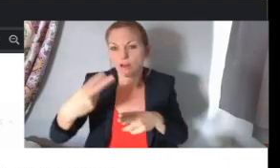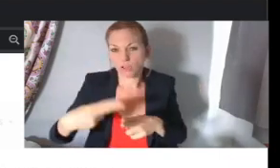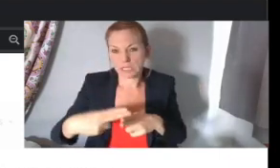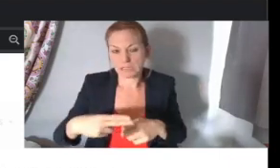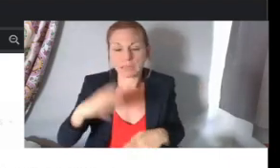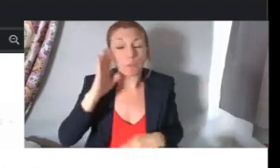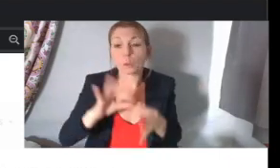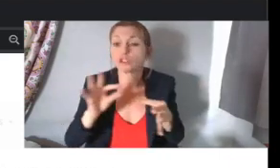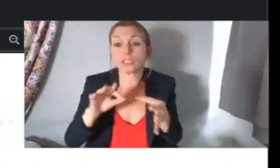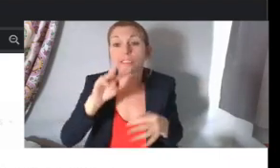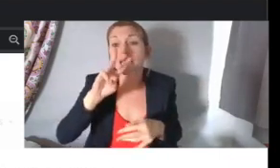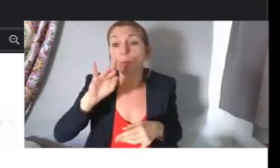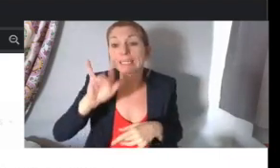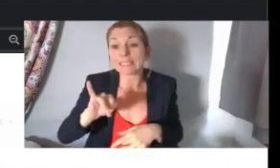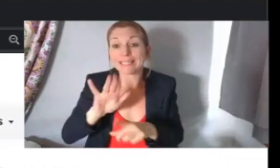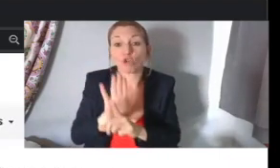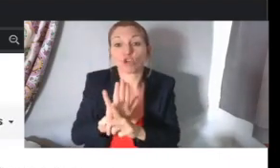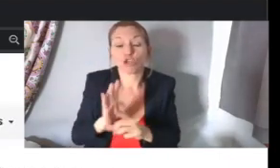Wendy's Supports.